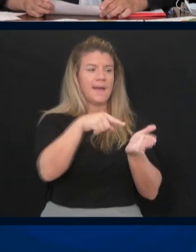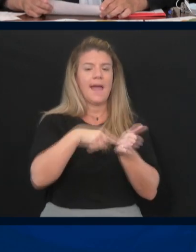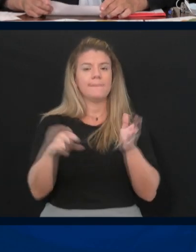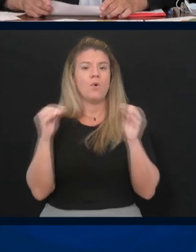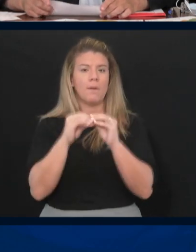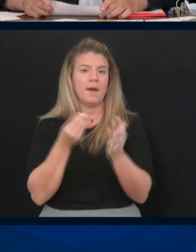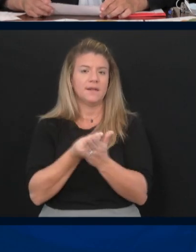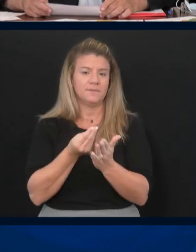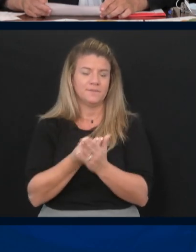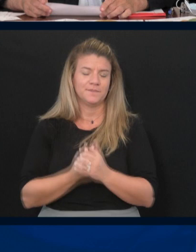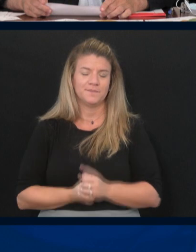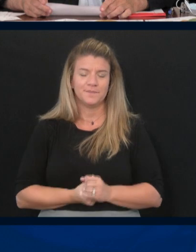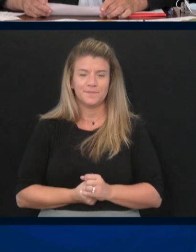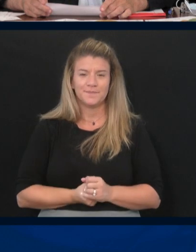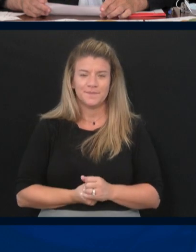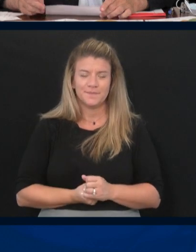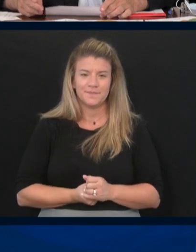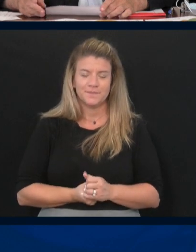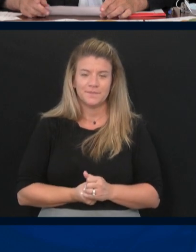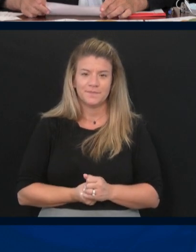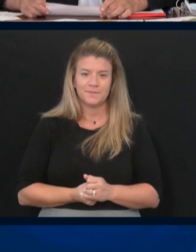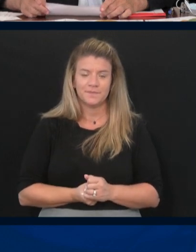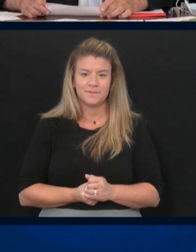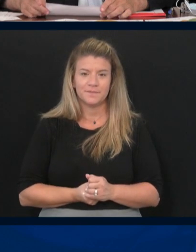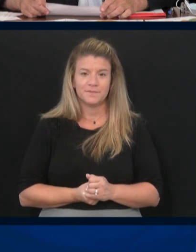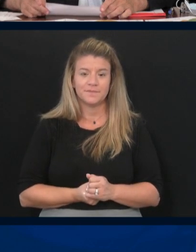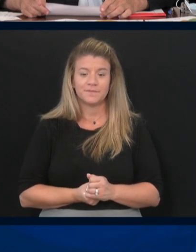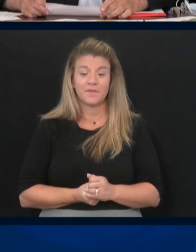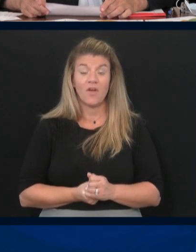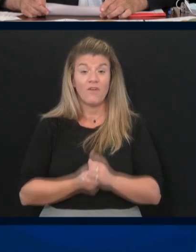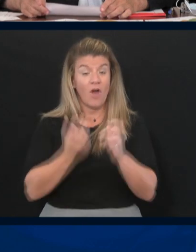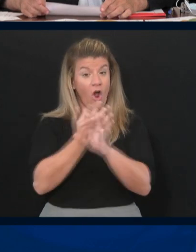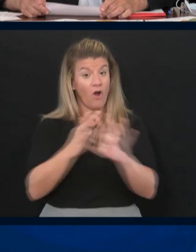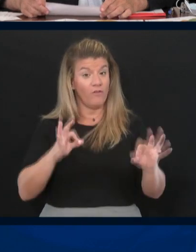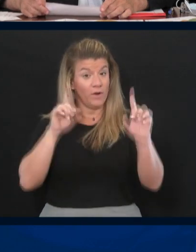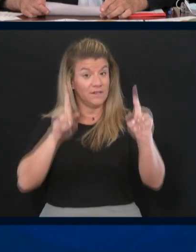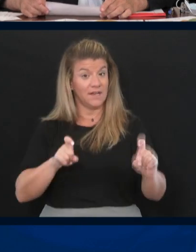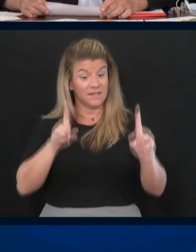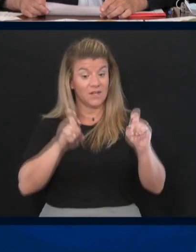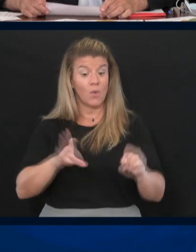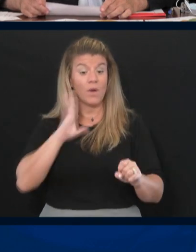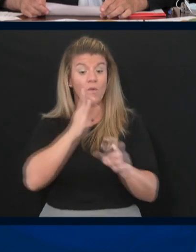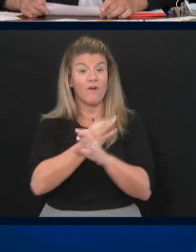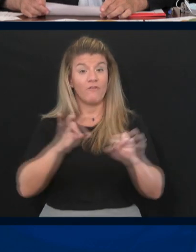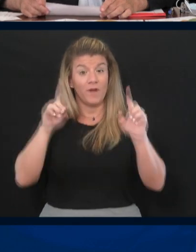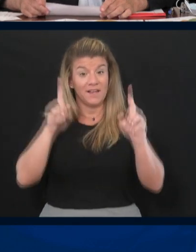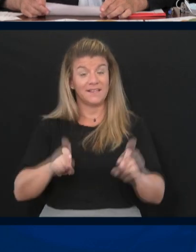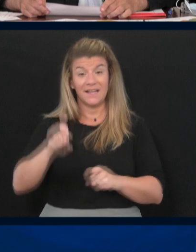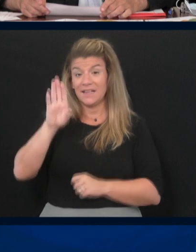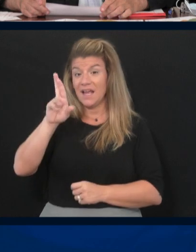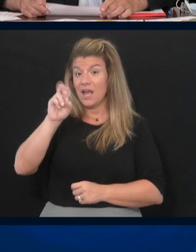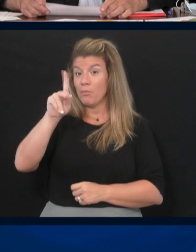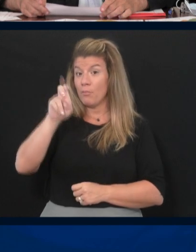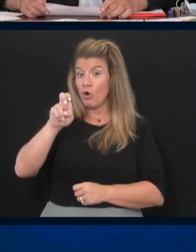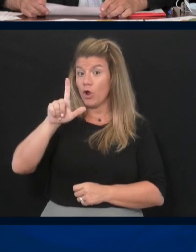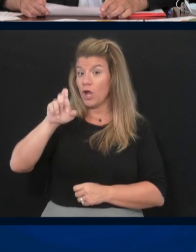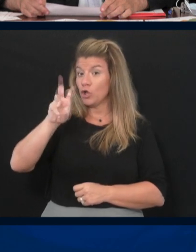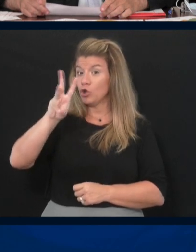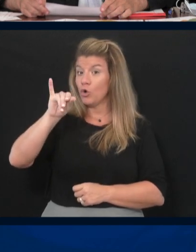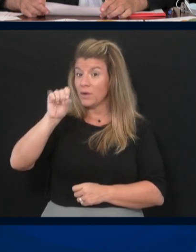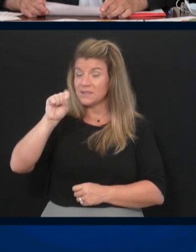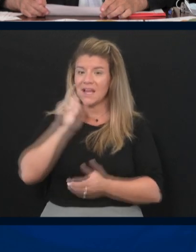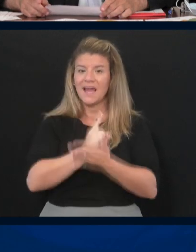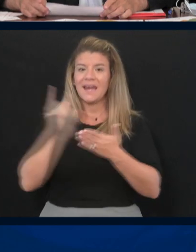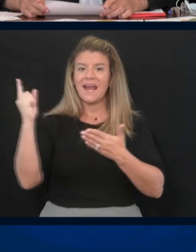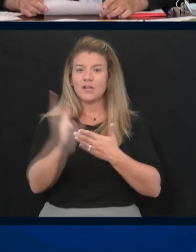out. You know, from our free testing, we're going to be free testing this week in Brooke and Lewis counties and next week in